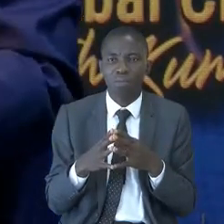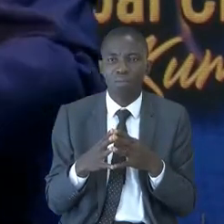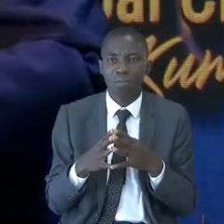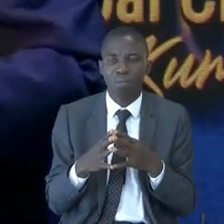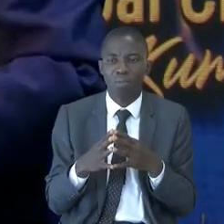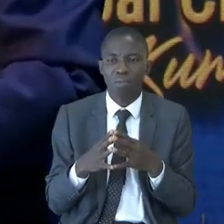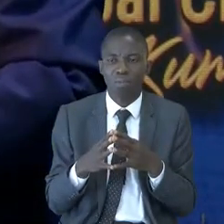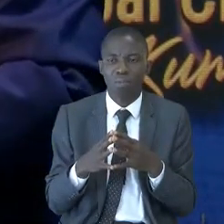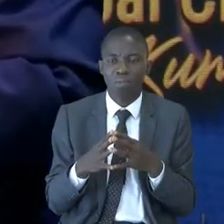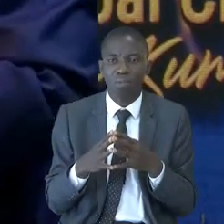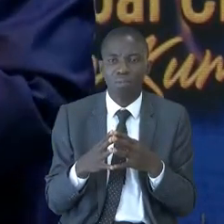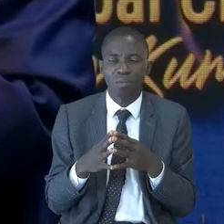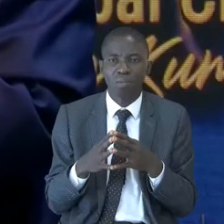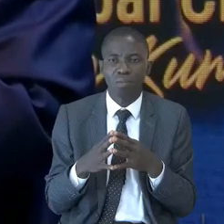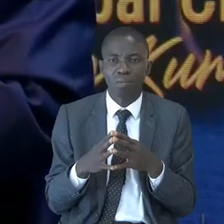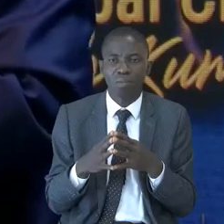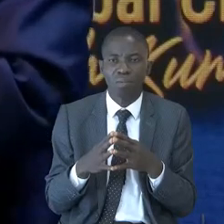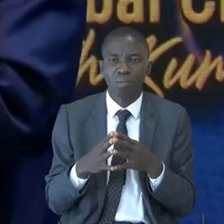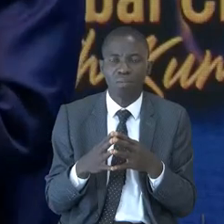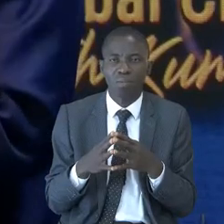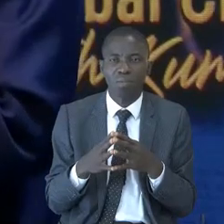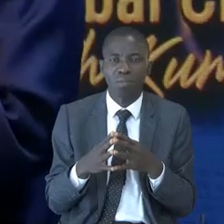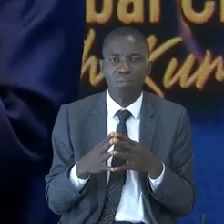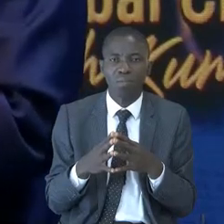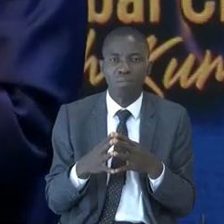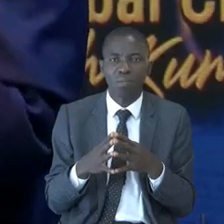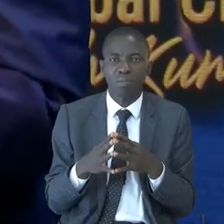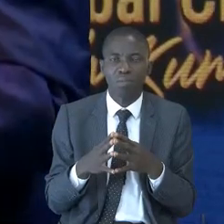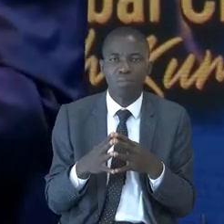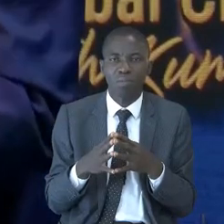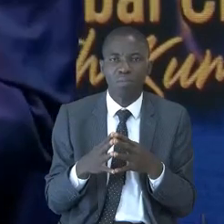Let's patiently do that. That's the purpose why we're here.